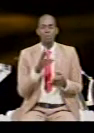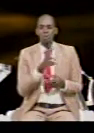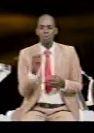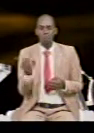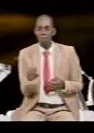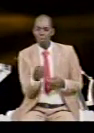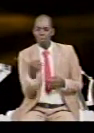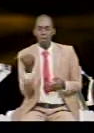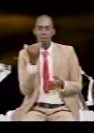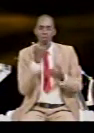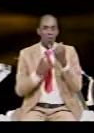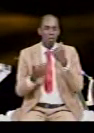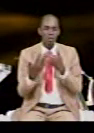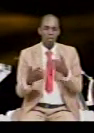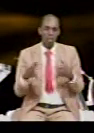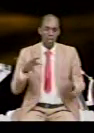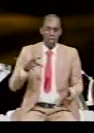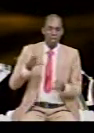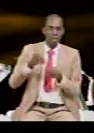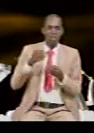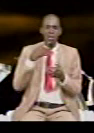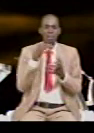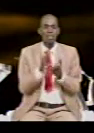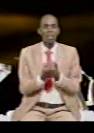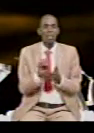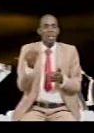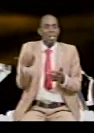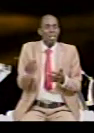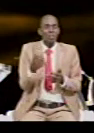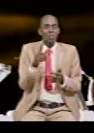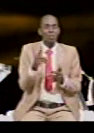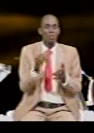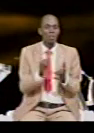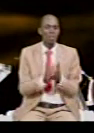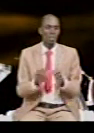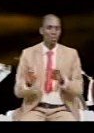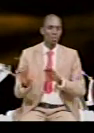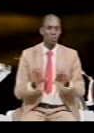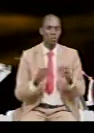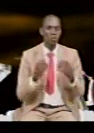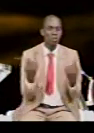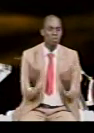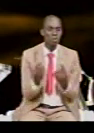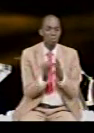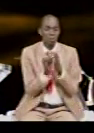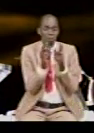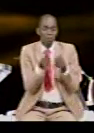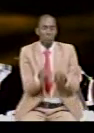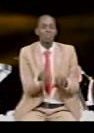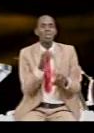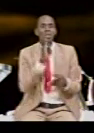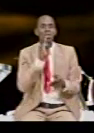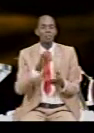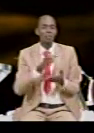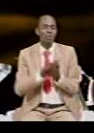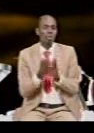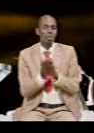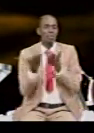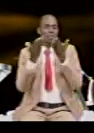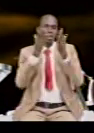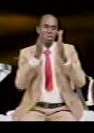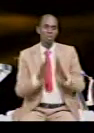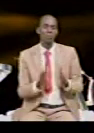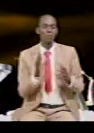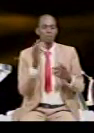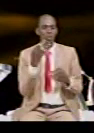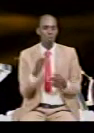statement. He says, whosoever committed sin is the servant of sin, and the servant abided not in the